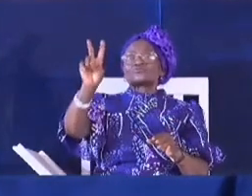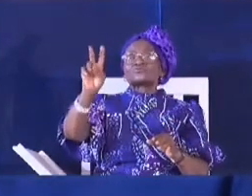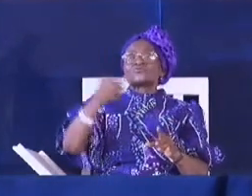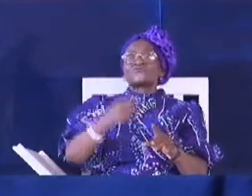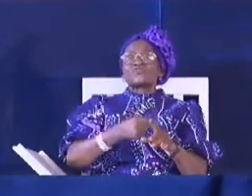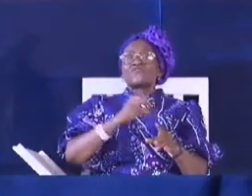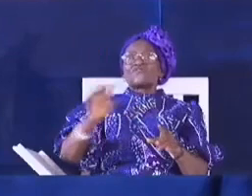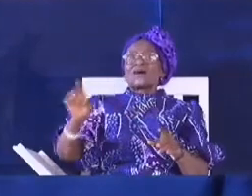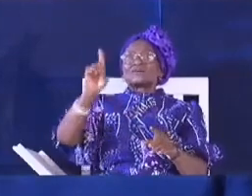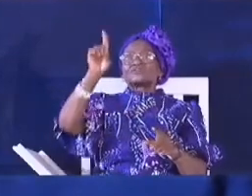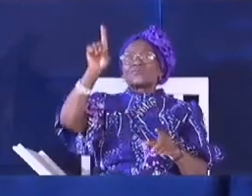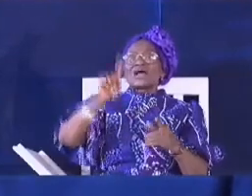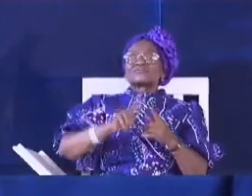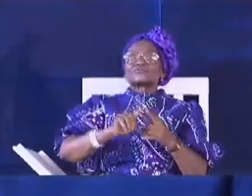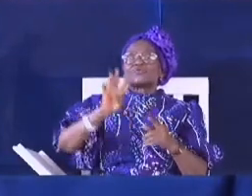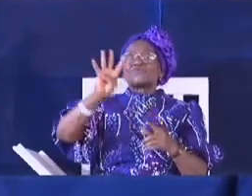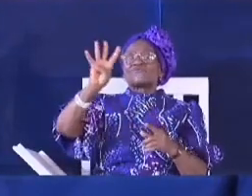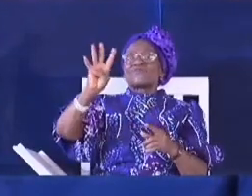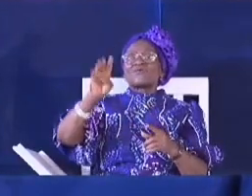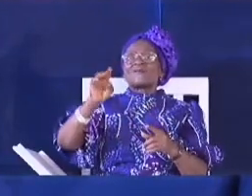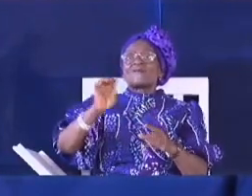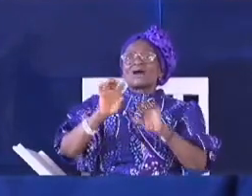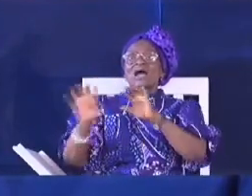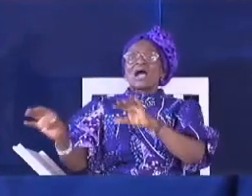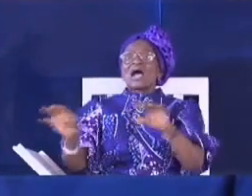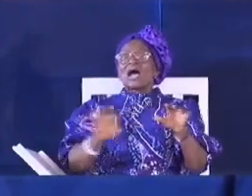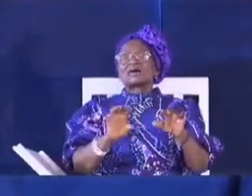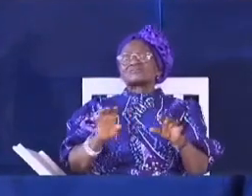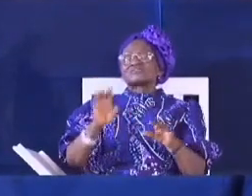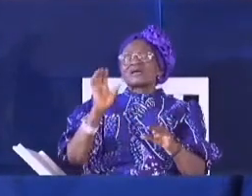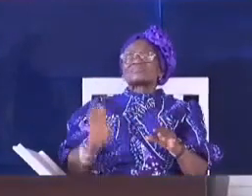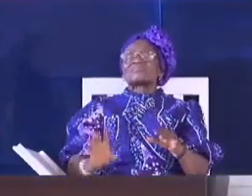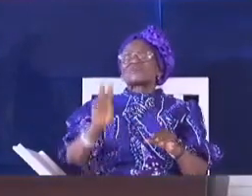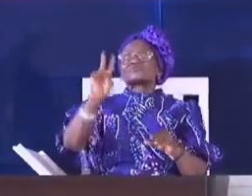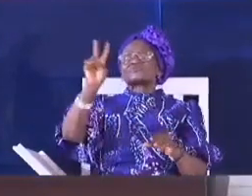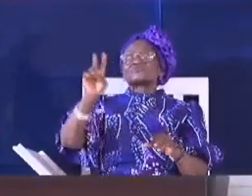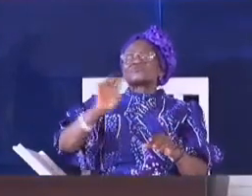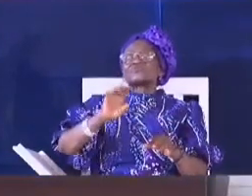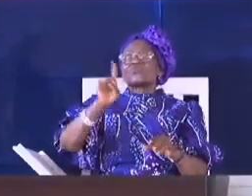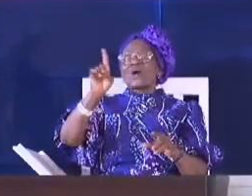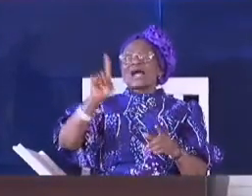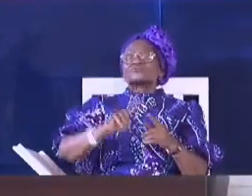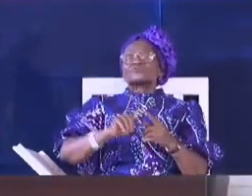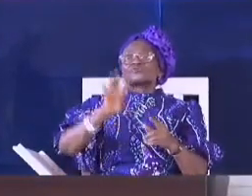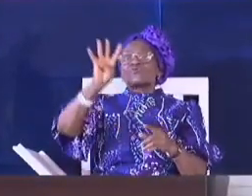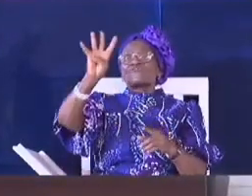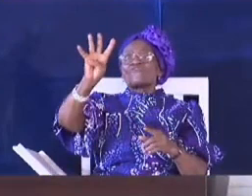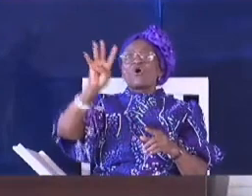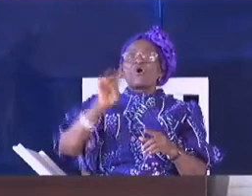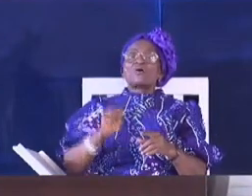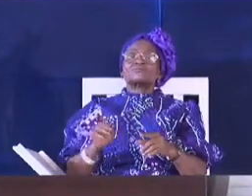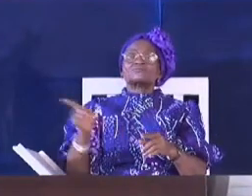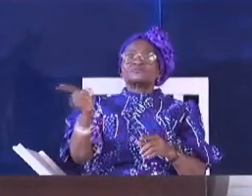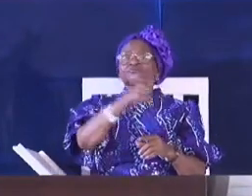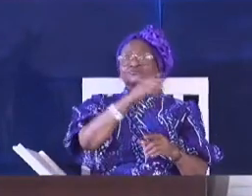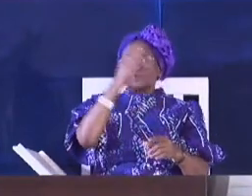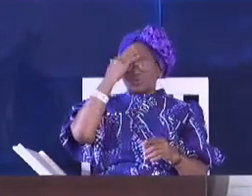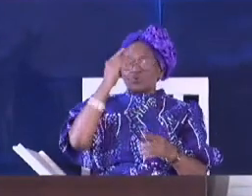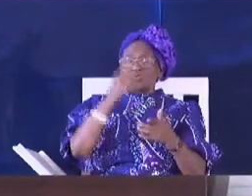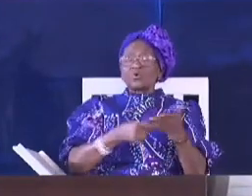from verse 1 to 4. Acts 2, 1 to 4. You know what